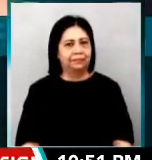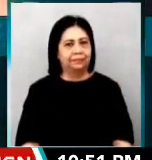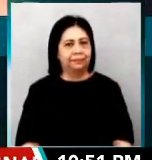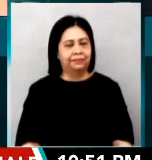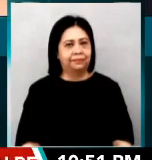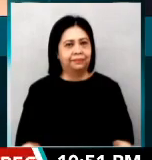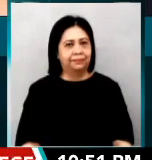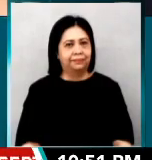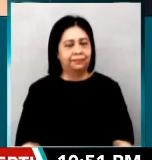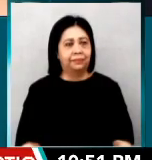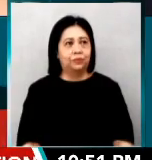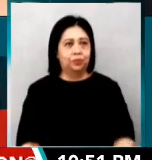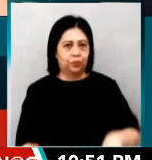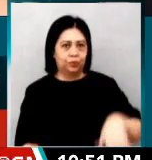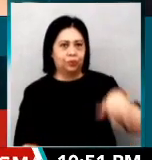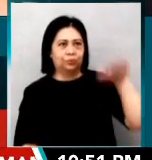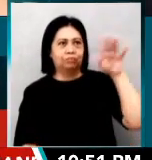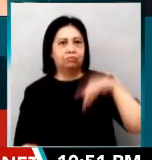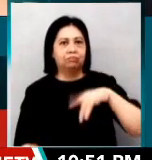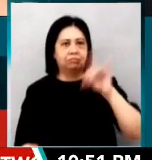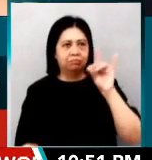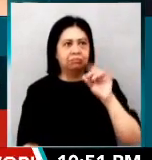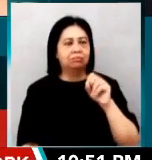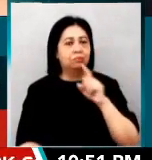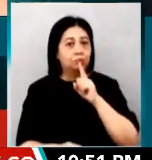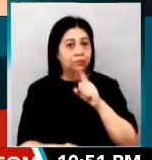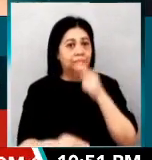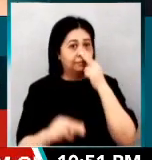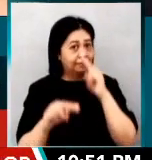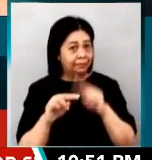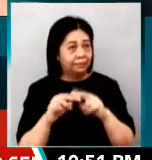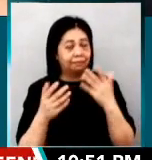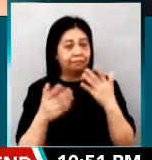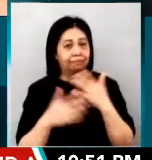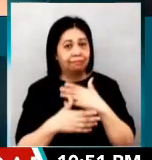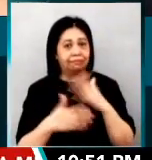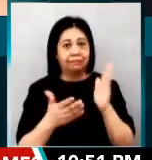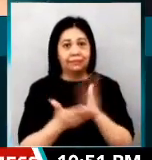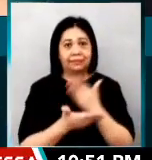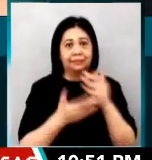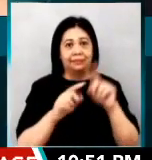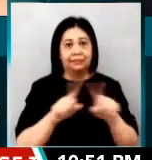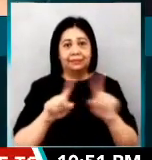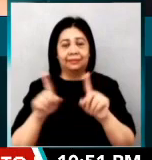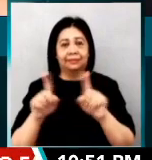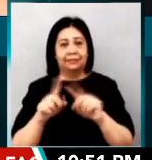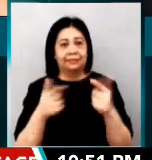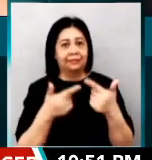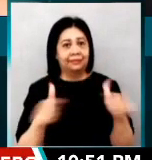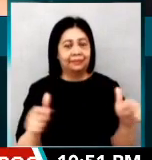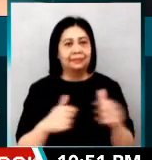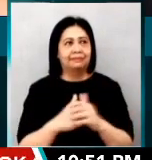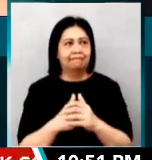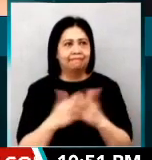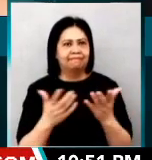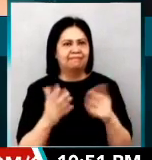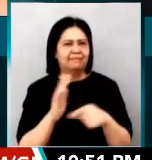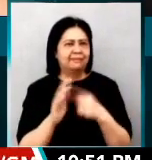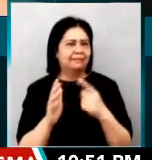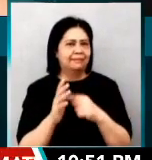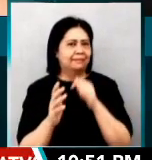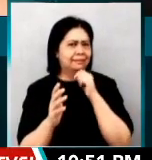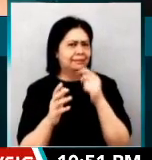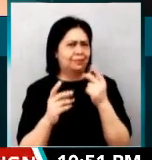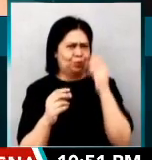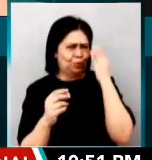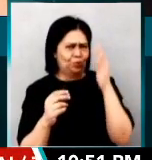Growing up, I found that it was actually very fun to sing in different languages. So sometimes I don't actually know the